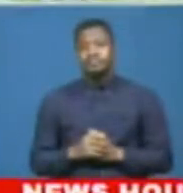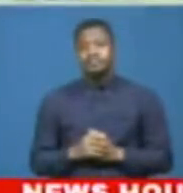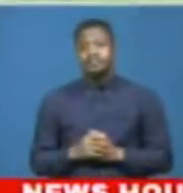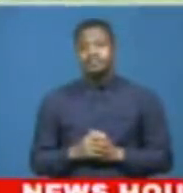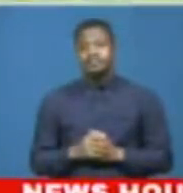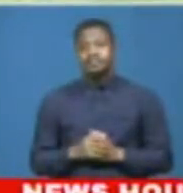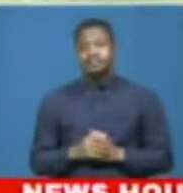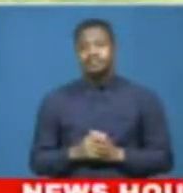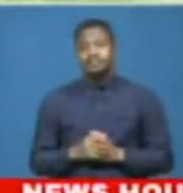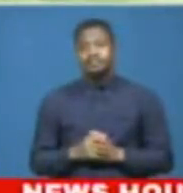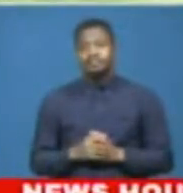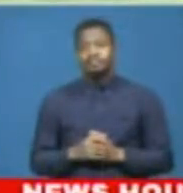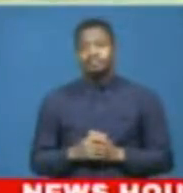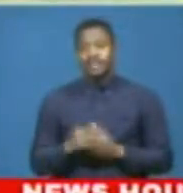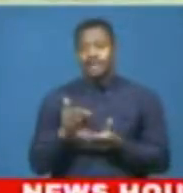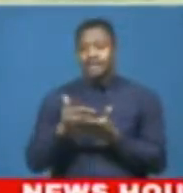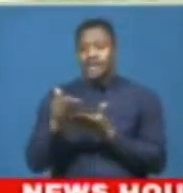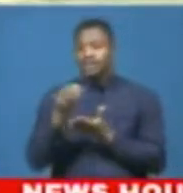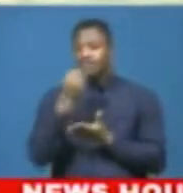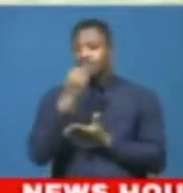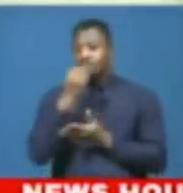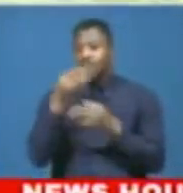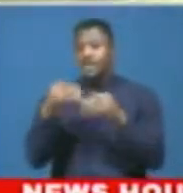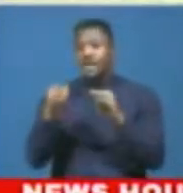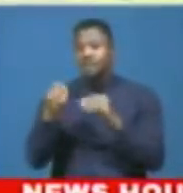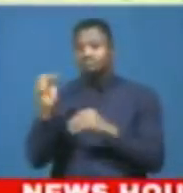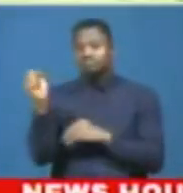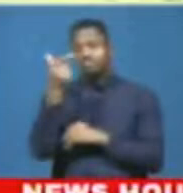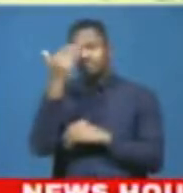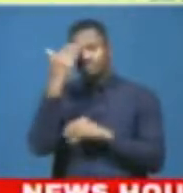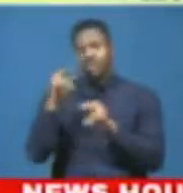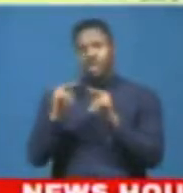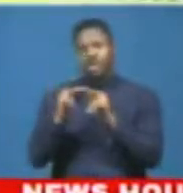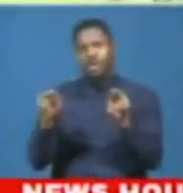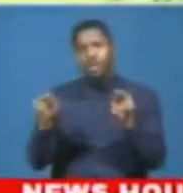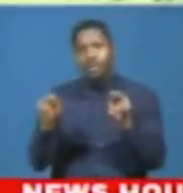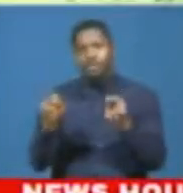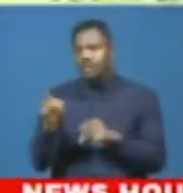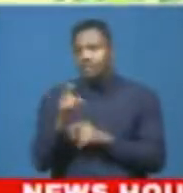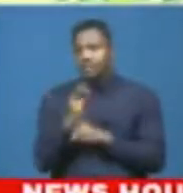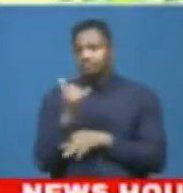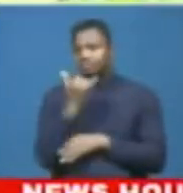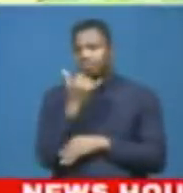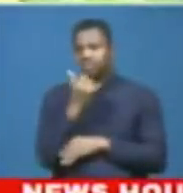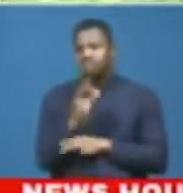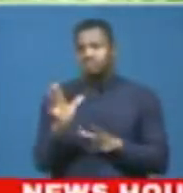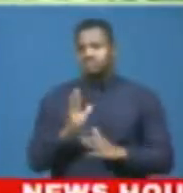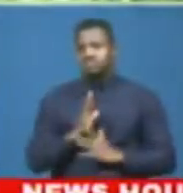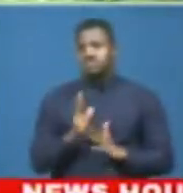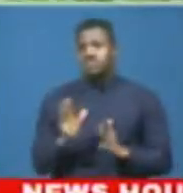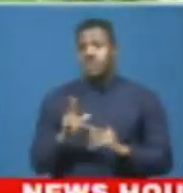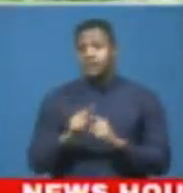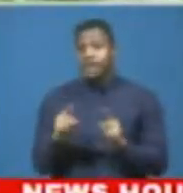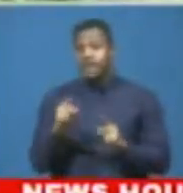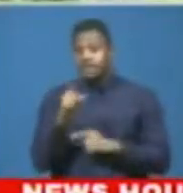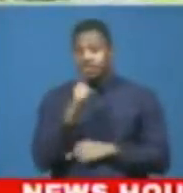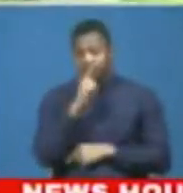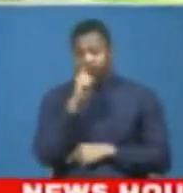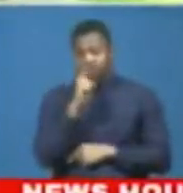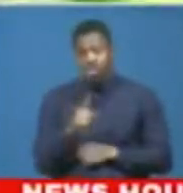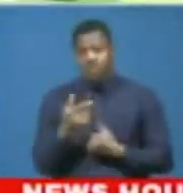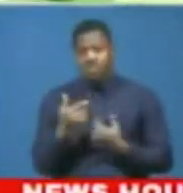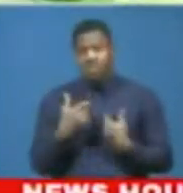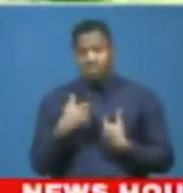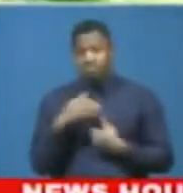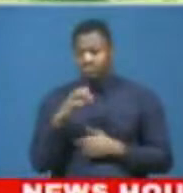Buying food from the market is the norm, and there is nothing wrong with it. However, if you really want the freshest